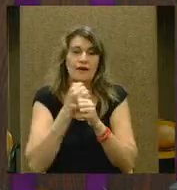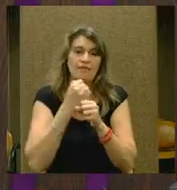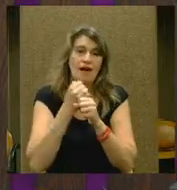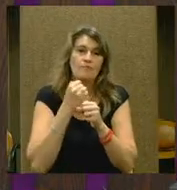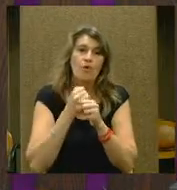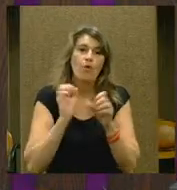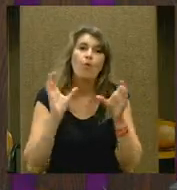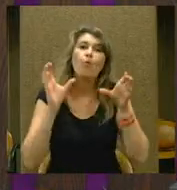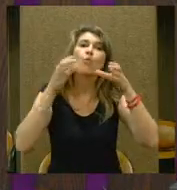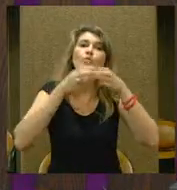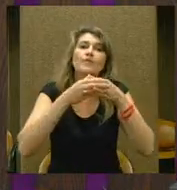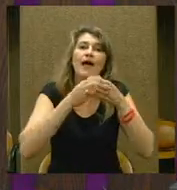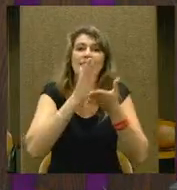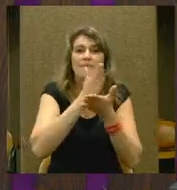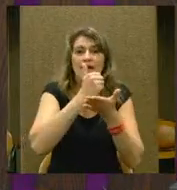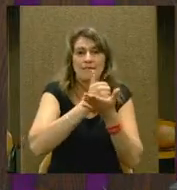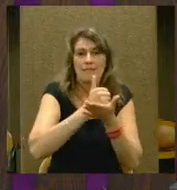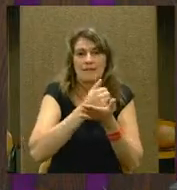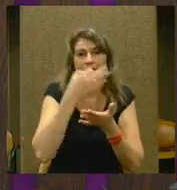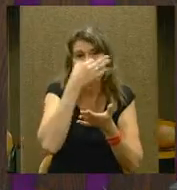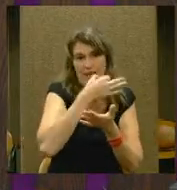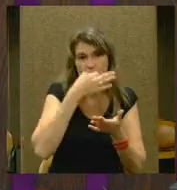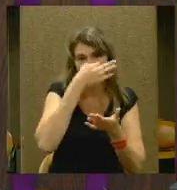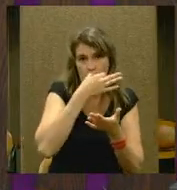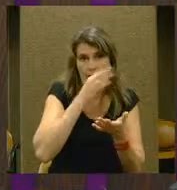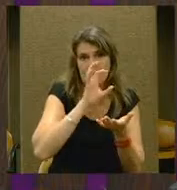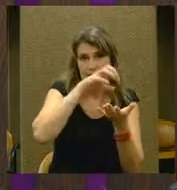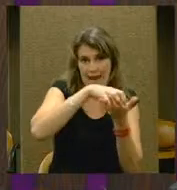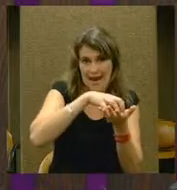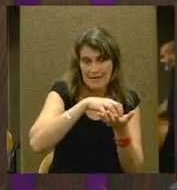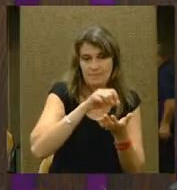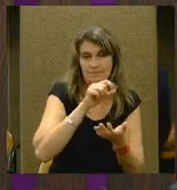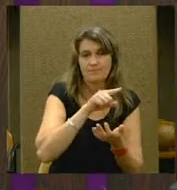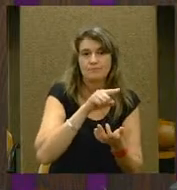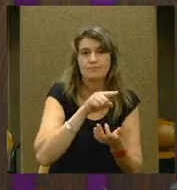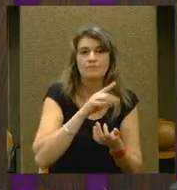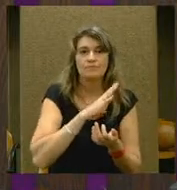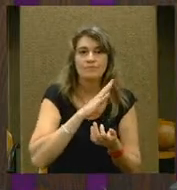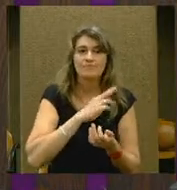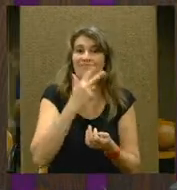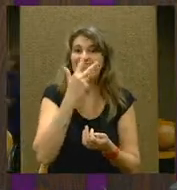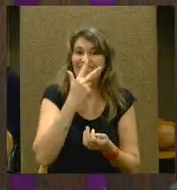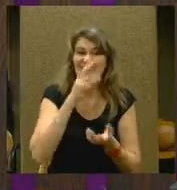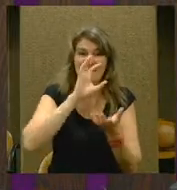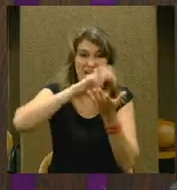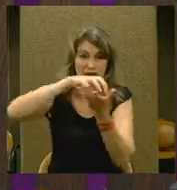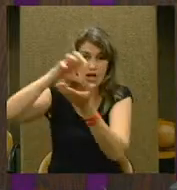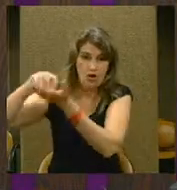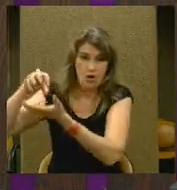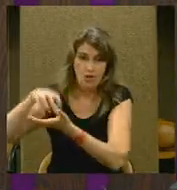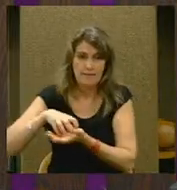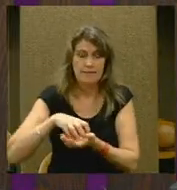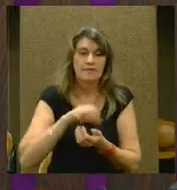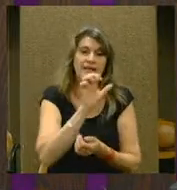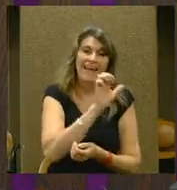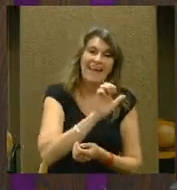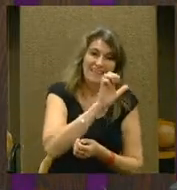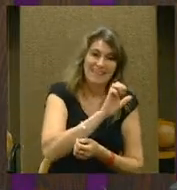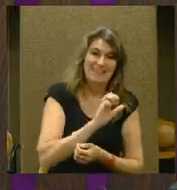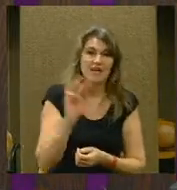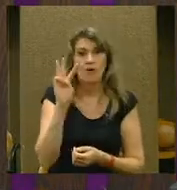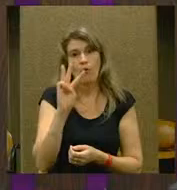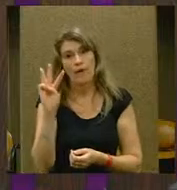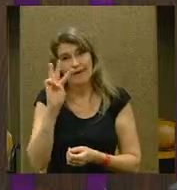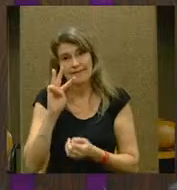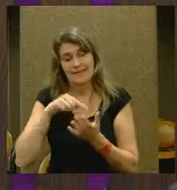developing in this municipality council of drugs. where we divide it in regions,